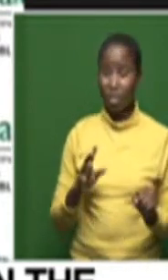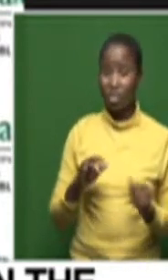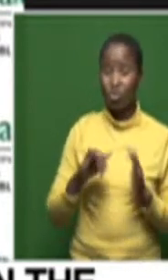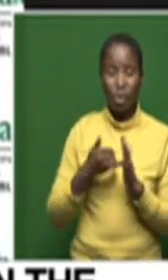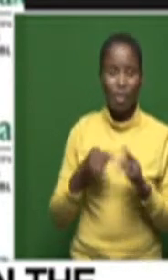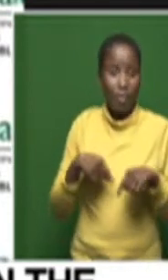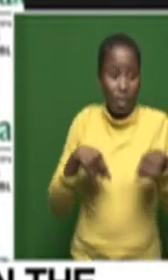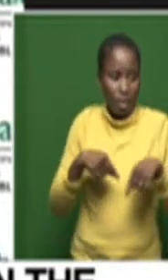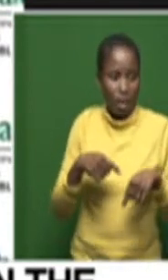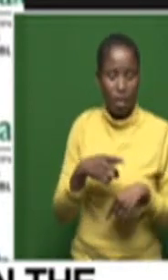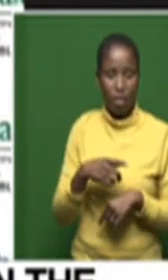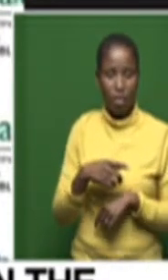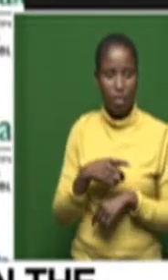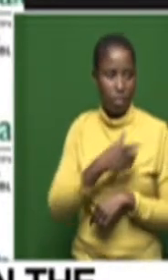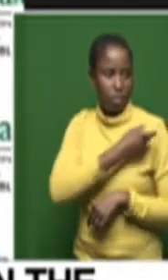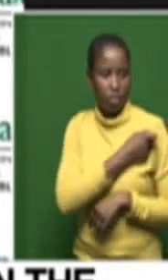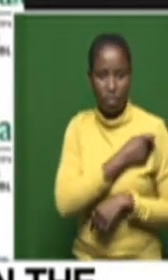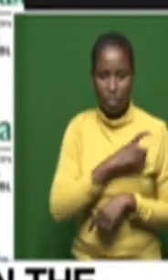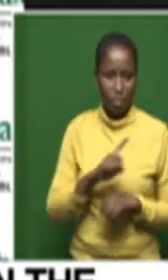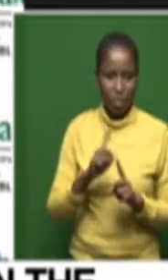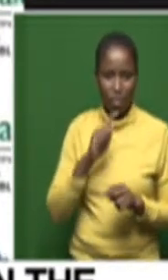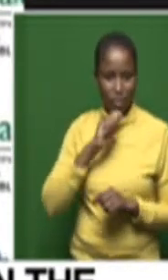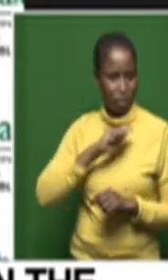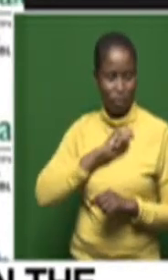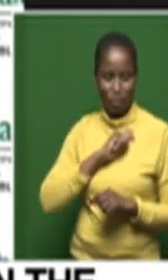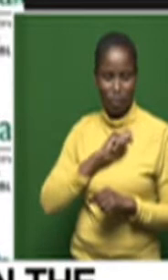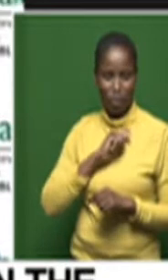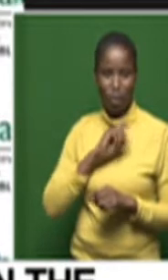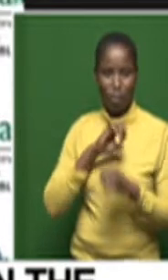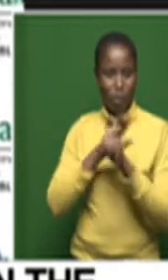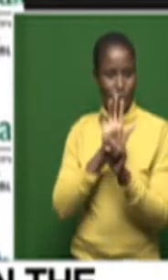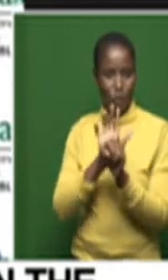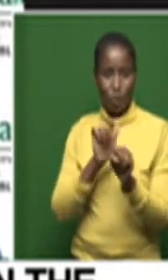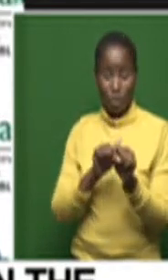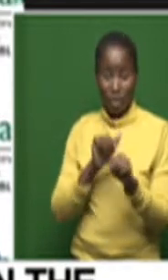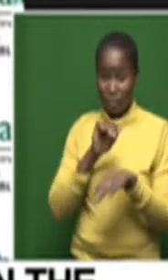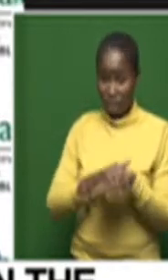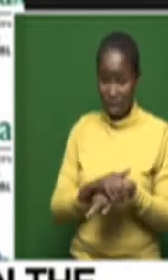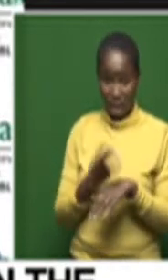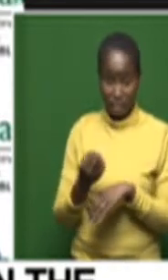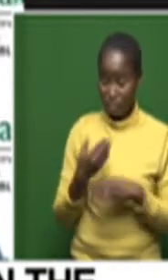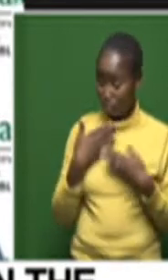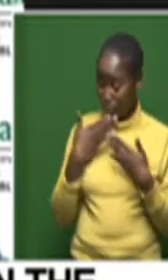the real enemy. And people need to know that COVID-19 has got no friend. It doesn't